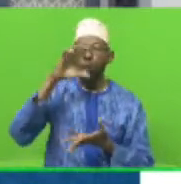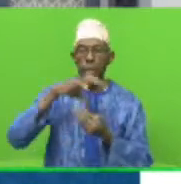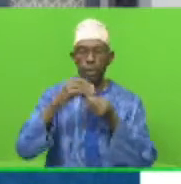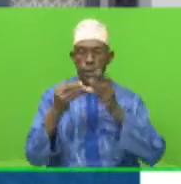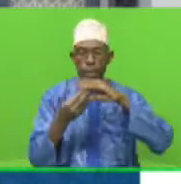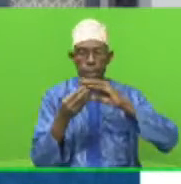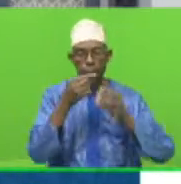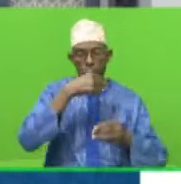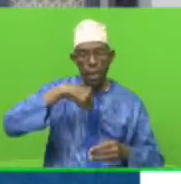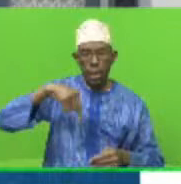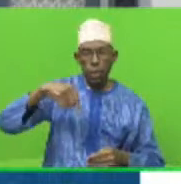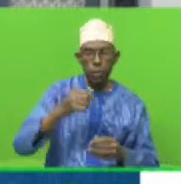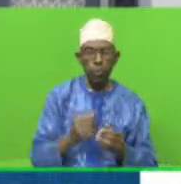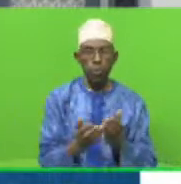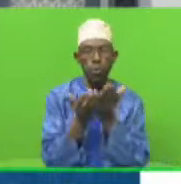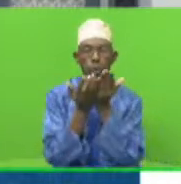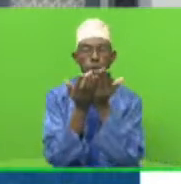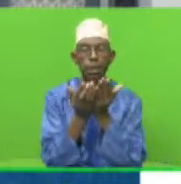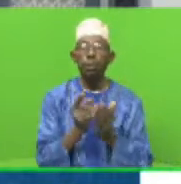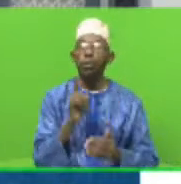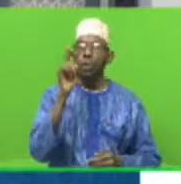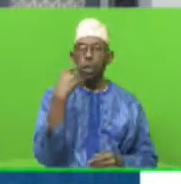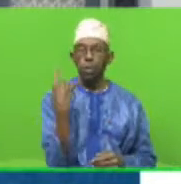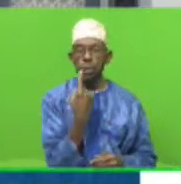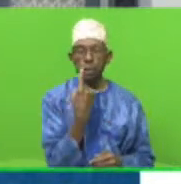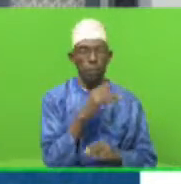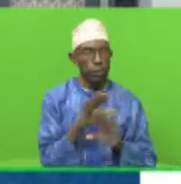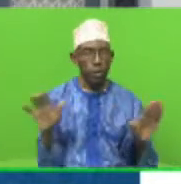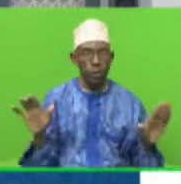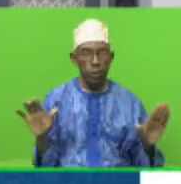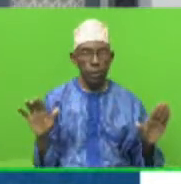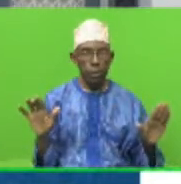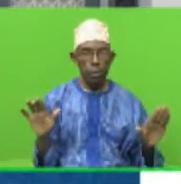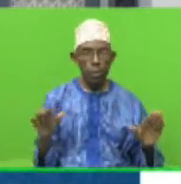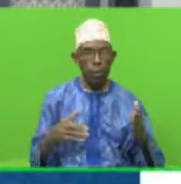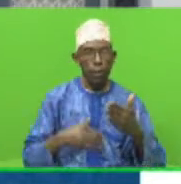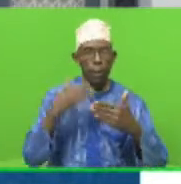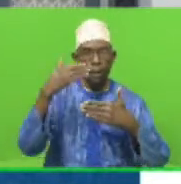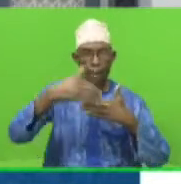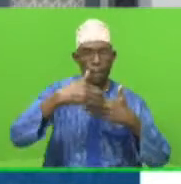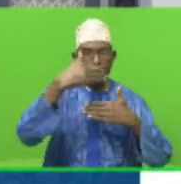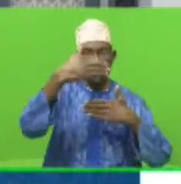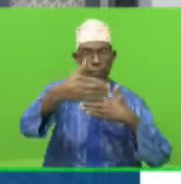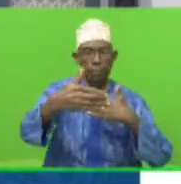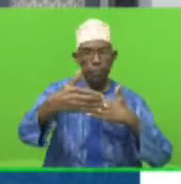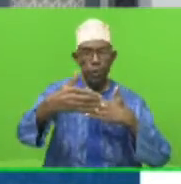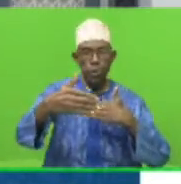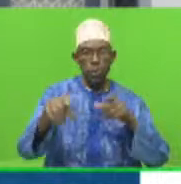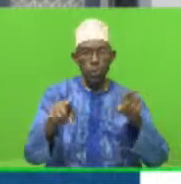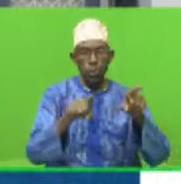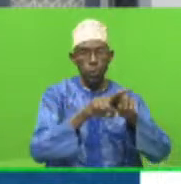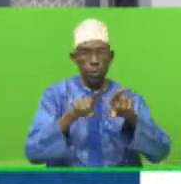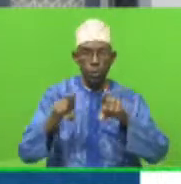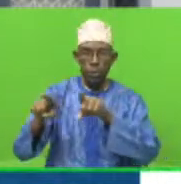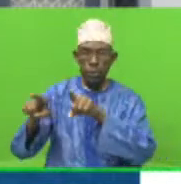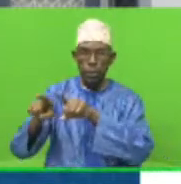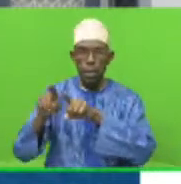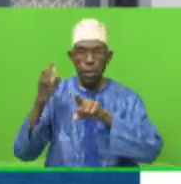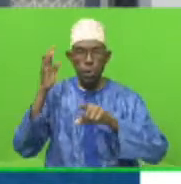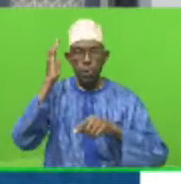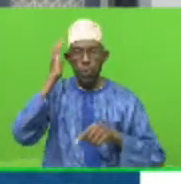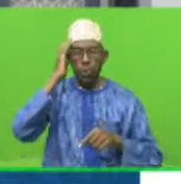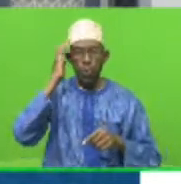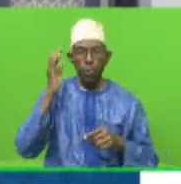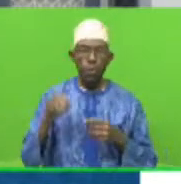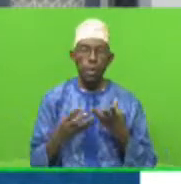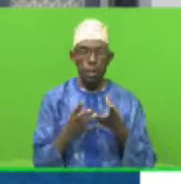creator who deserves to be worshipped, but rather it goes beyond that, that we also